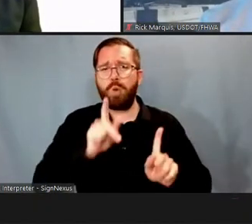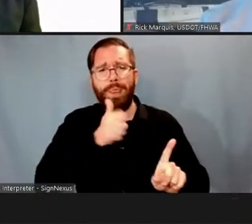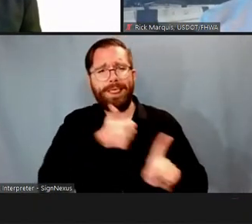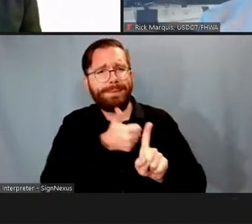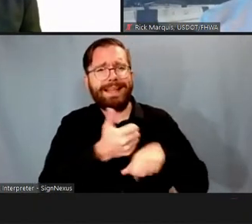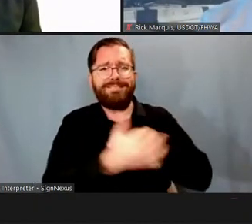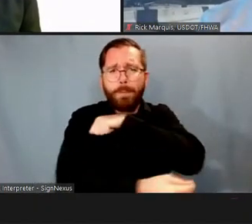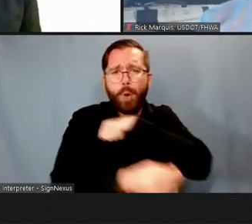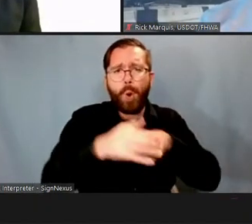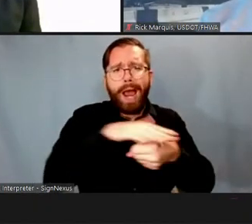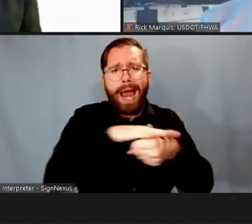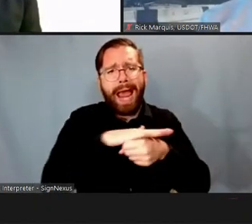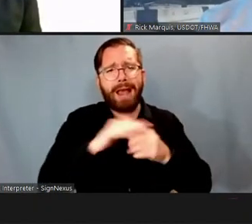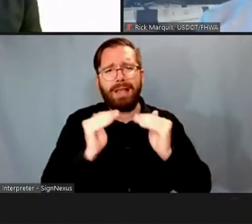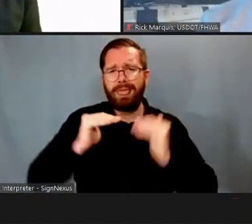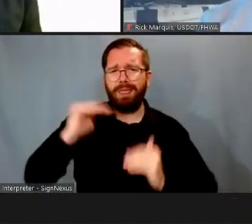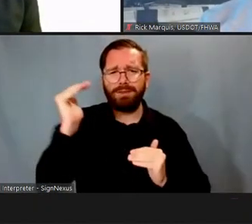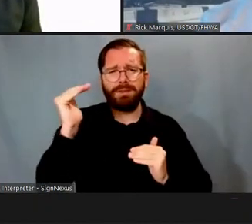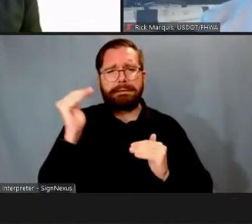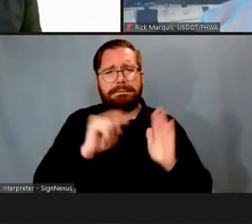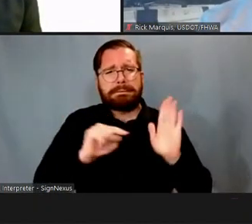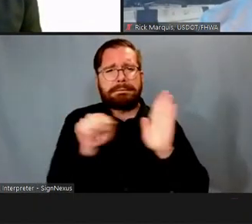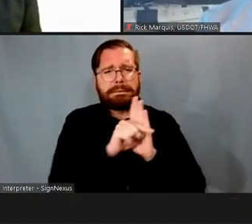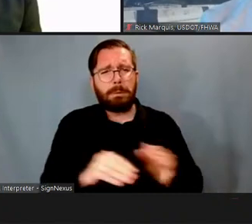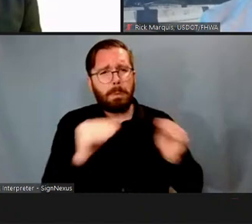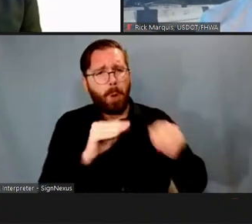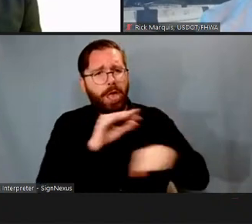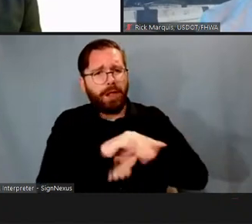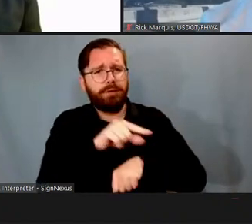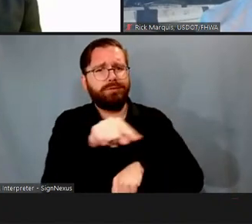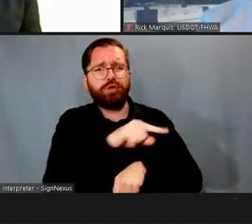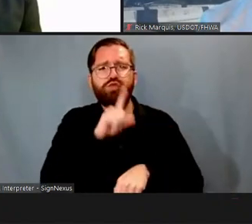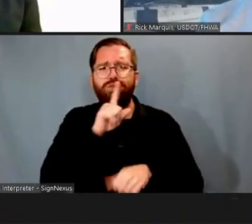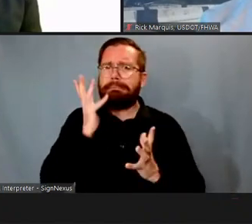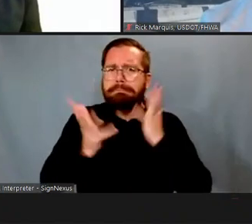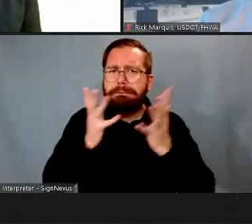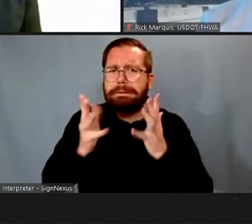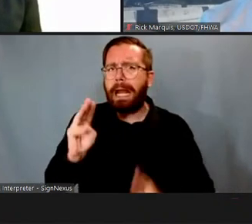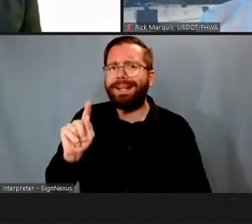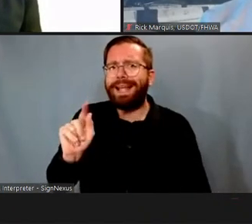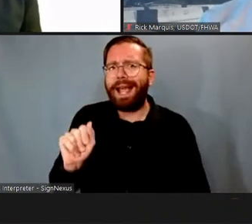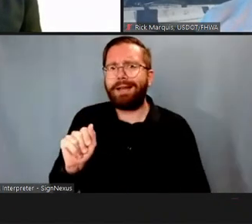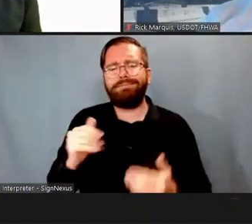should be something that embarrasses the mta and those that appointed you thank you